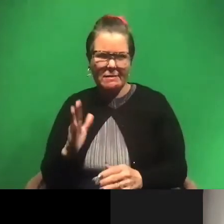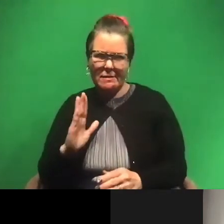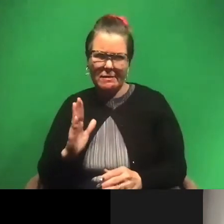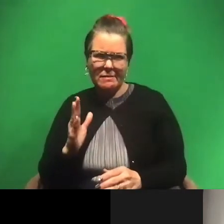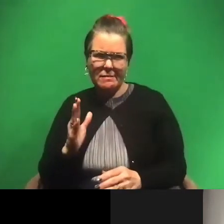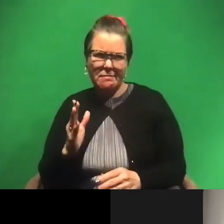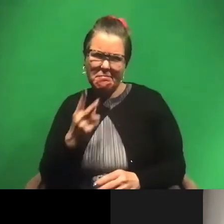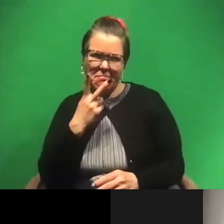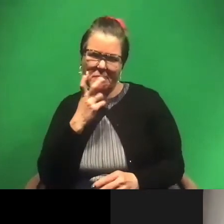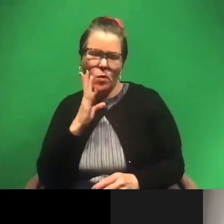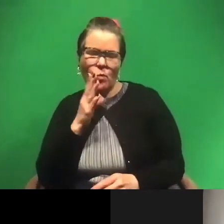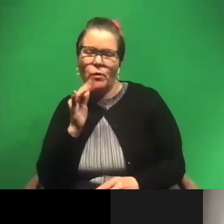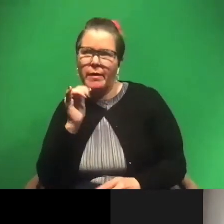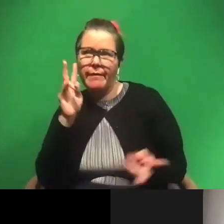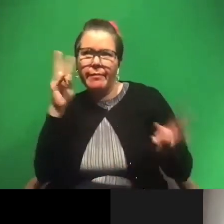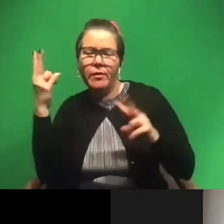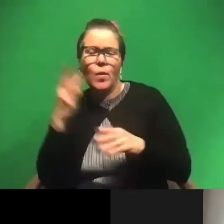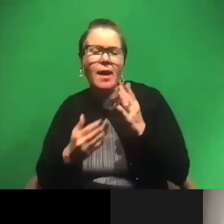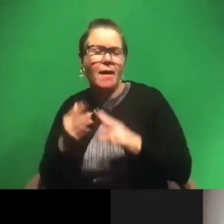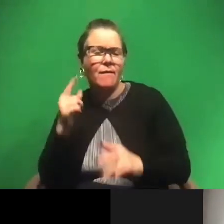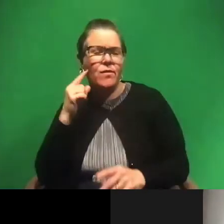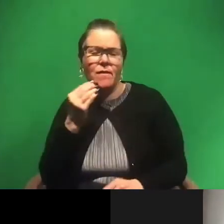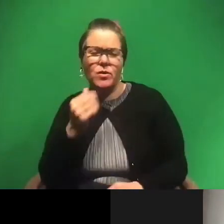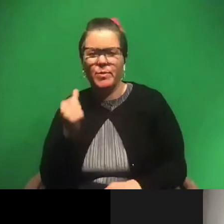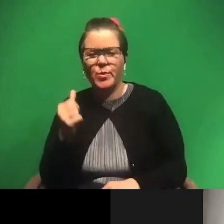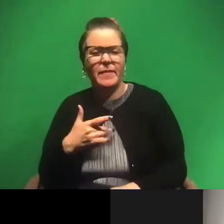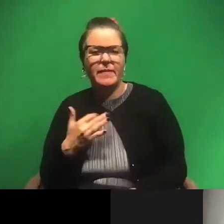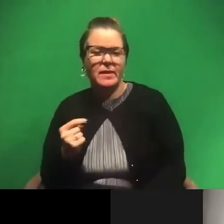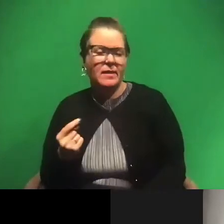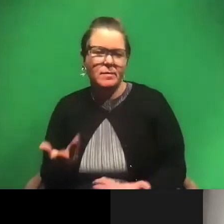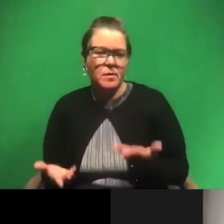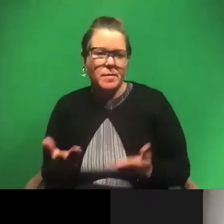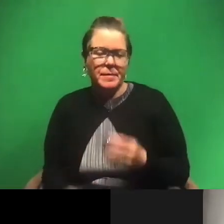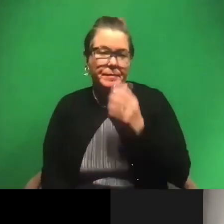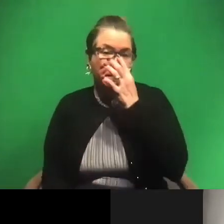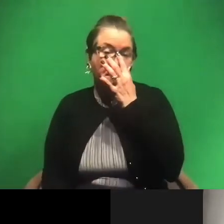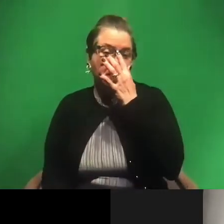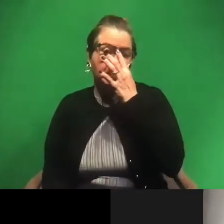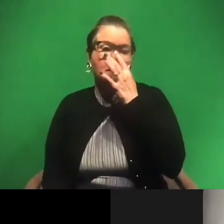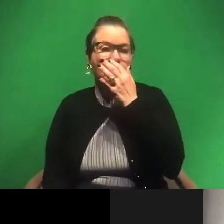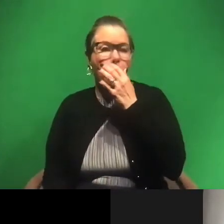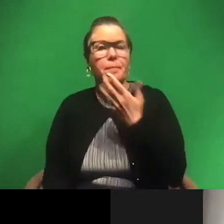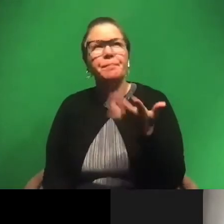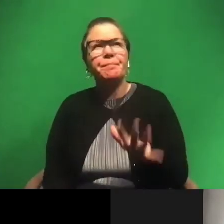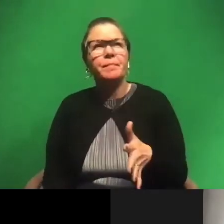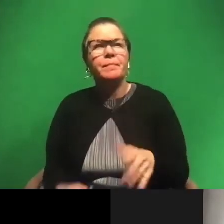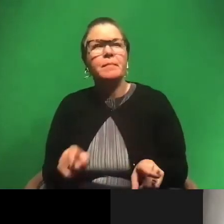ever mistake a hand for food. You wouldn't probably feel it at all. But it's kind of like they have